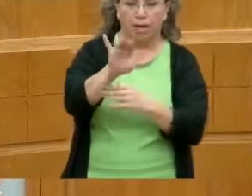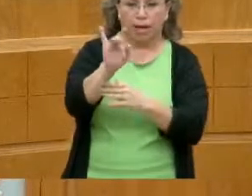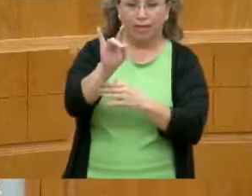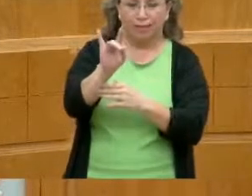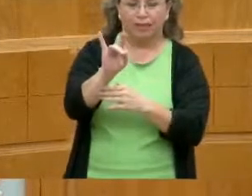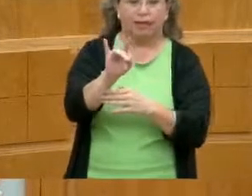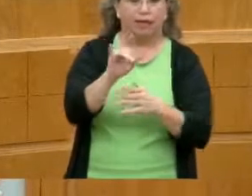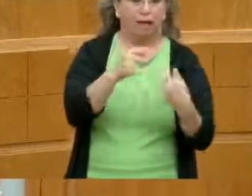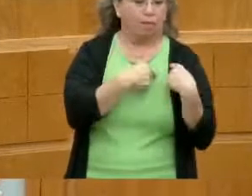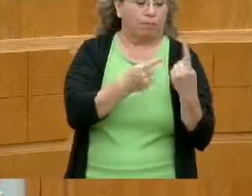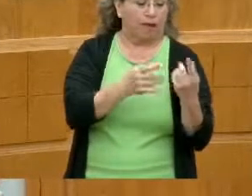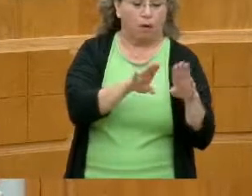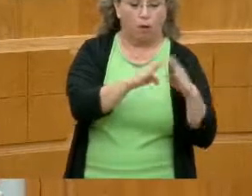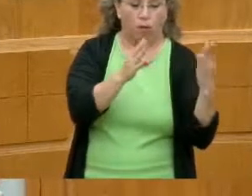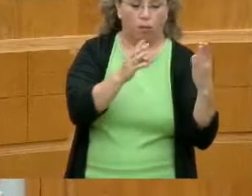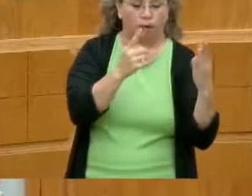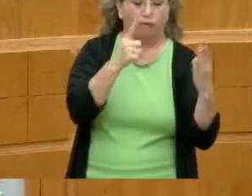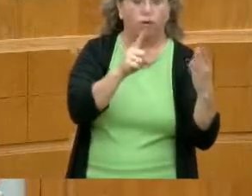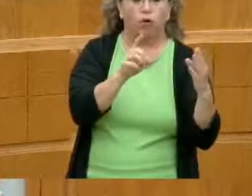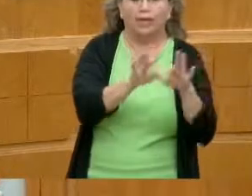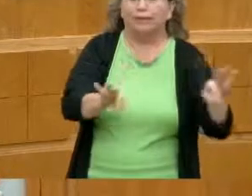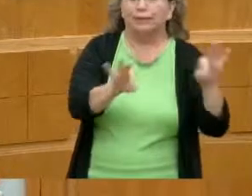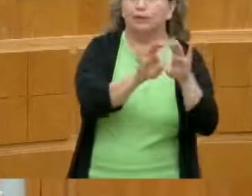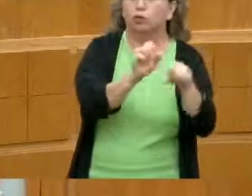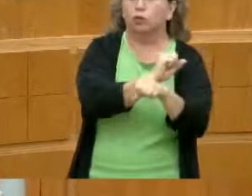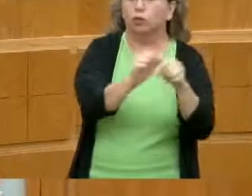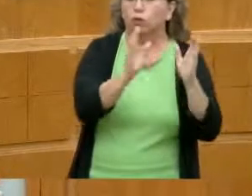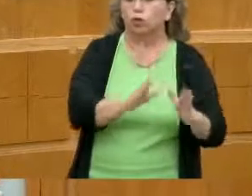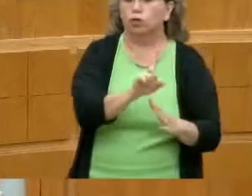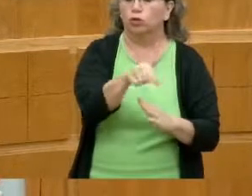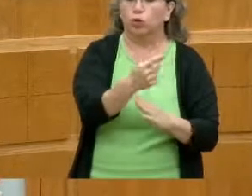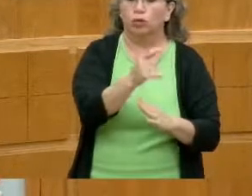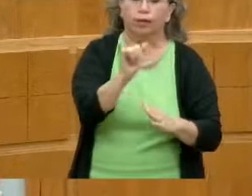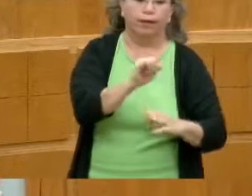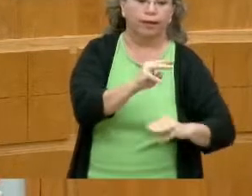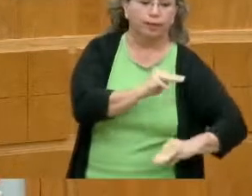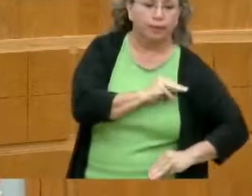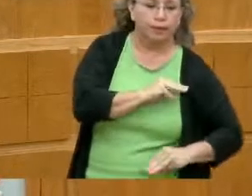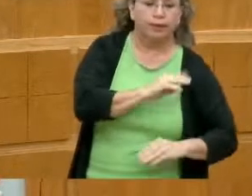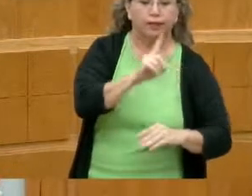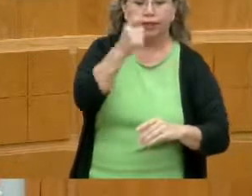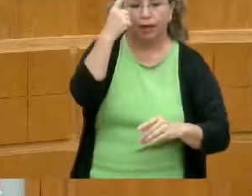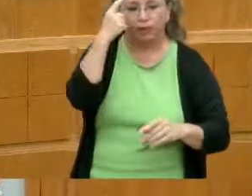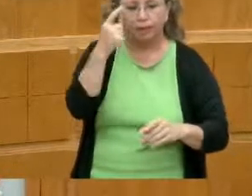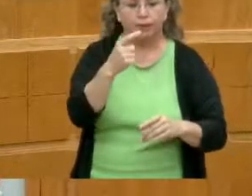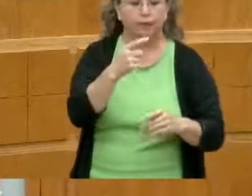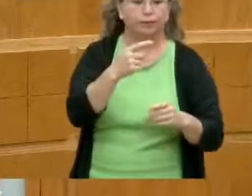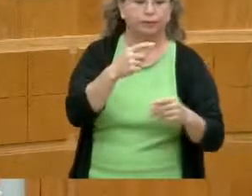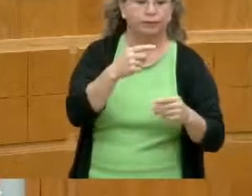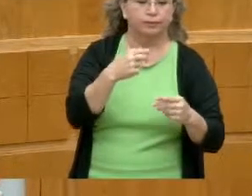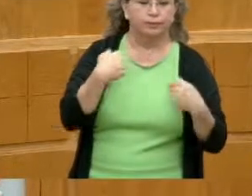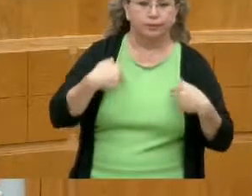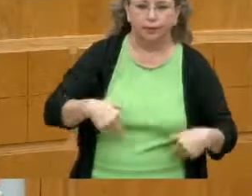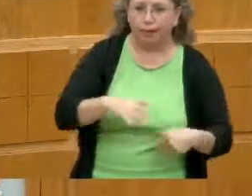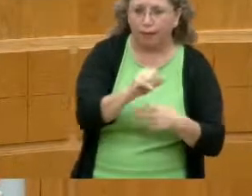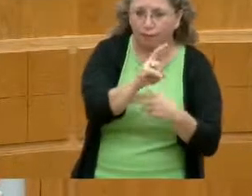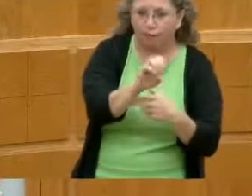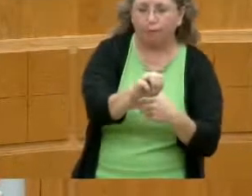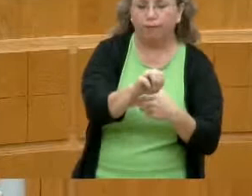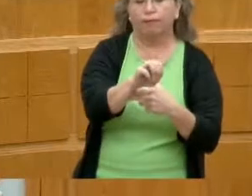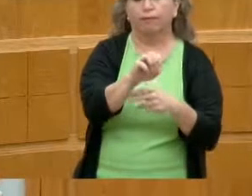open, but only for essential employees like military, government, those types